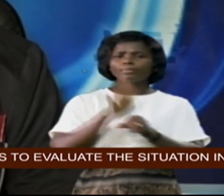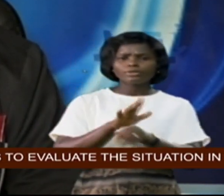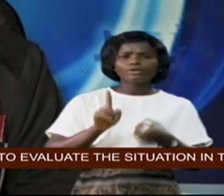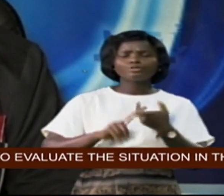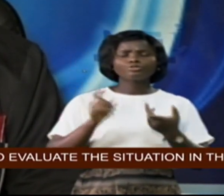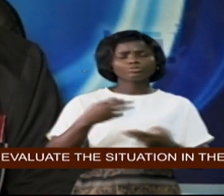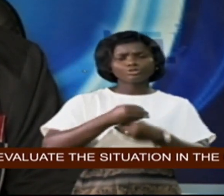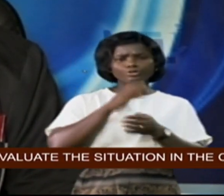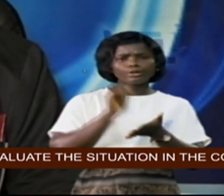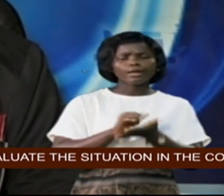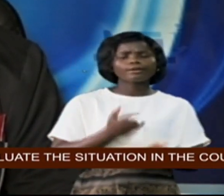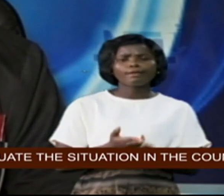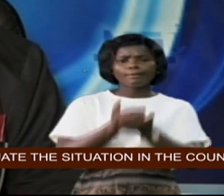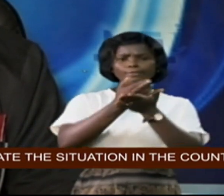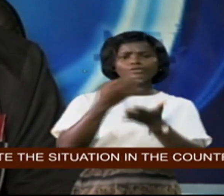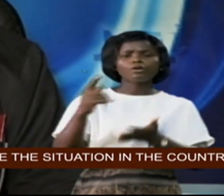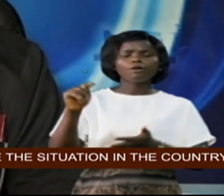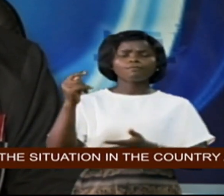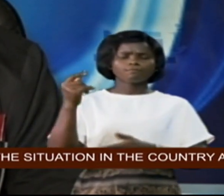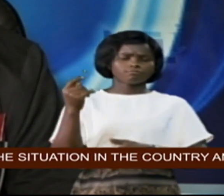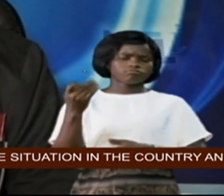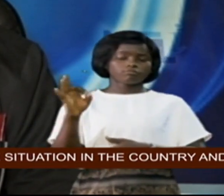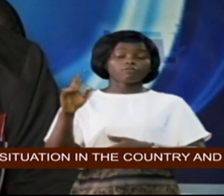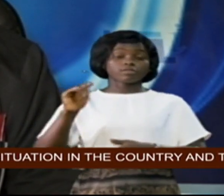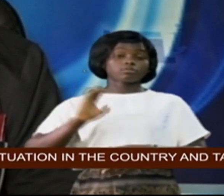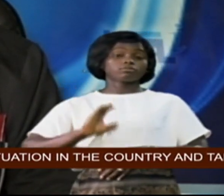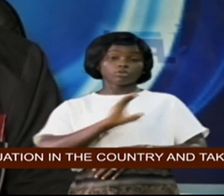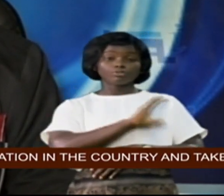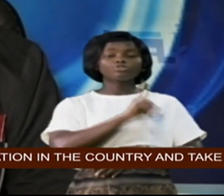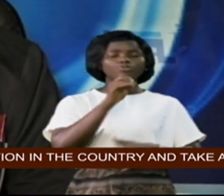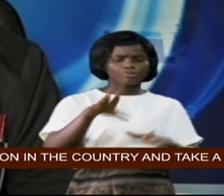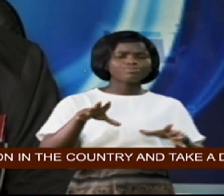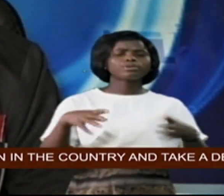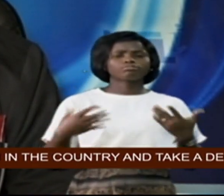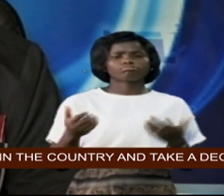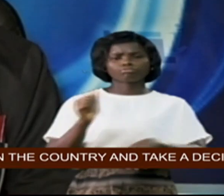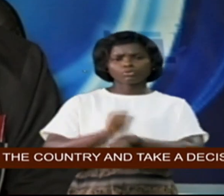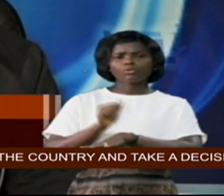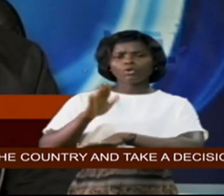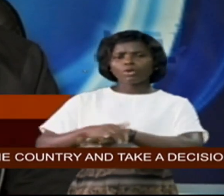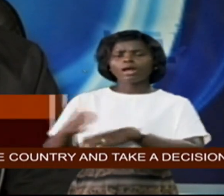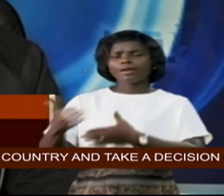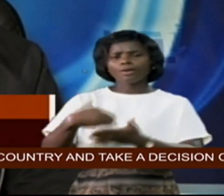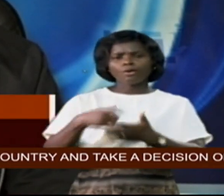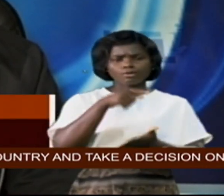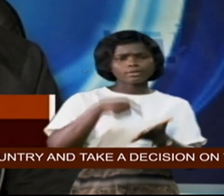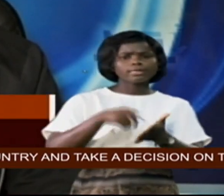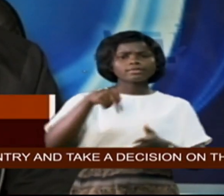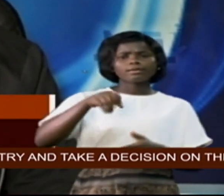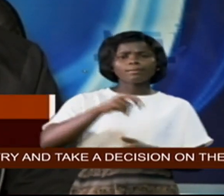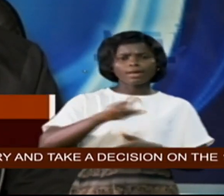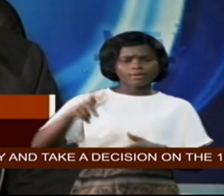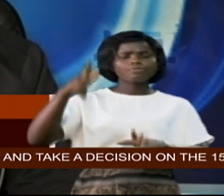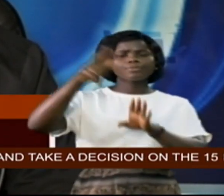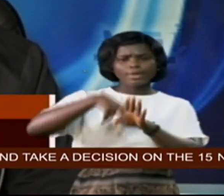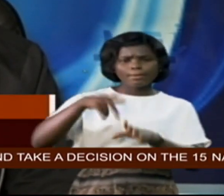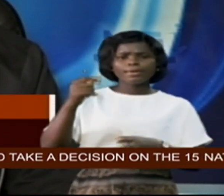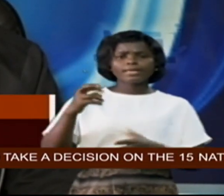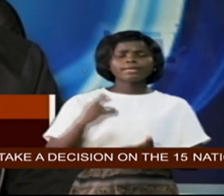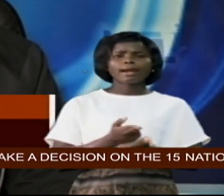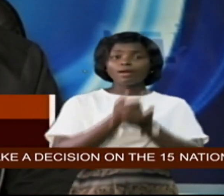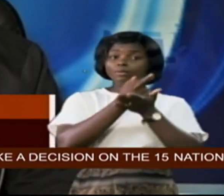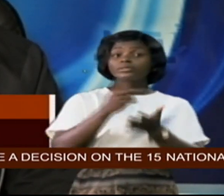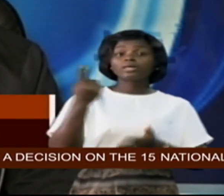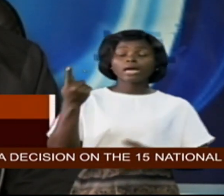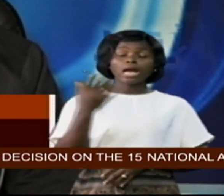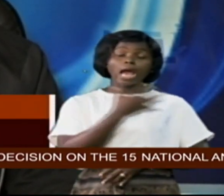of the Commission will be adhered to, that all these panels that are being set up, they will implement the recommendations. And the